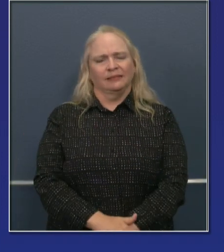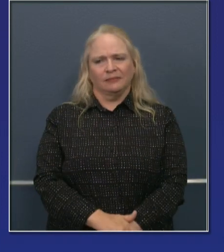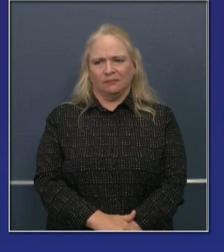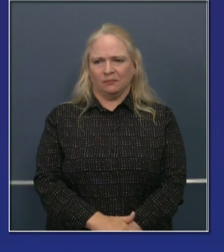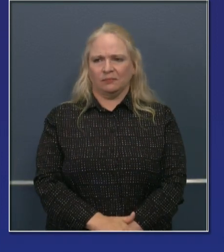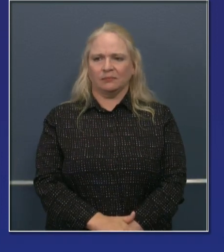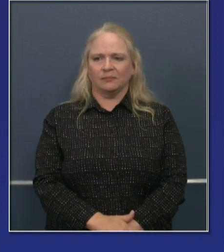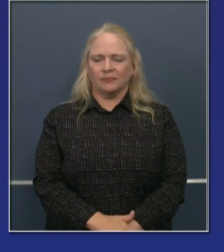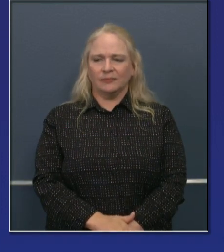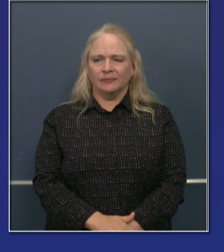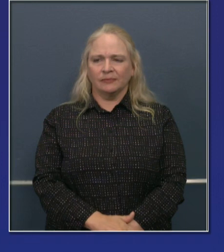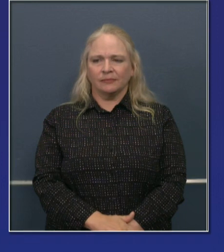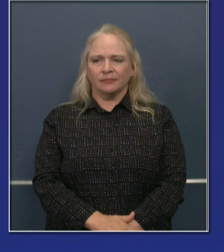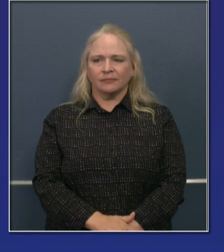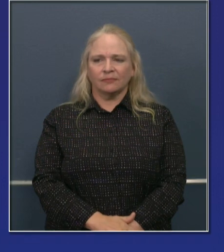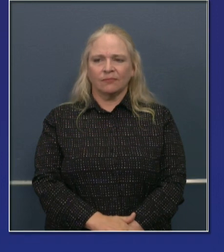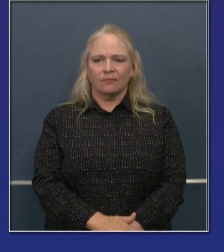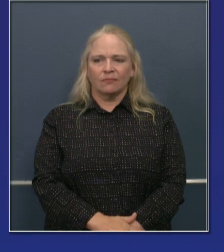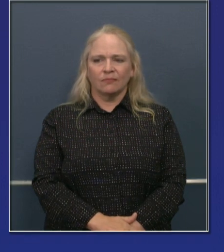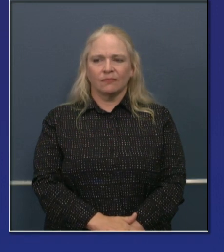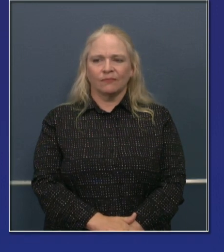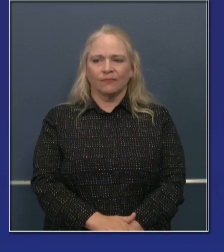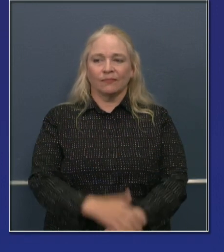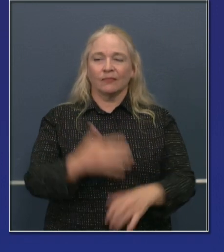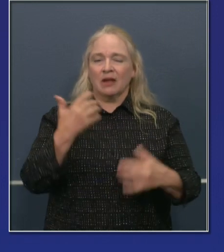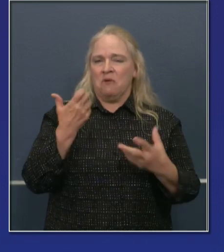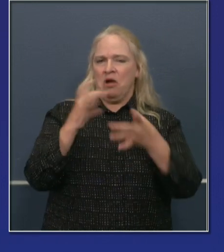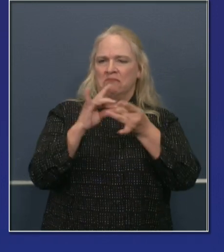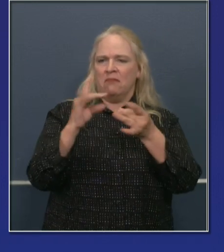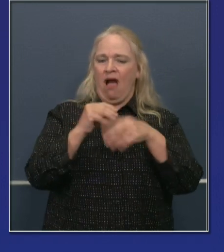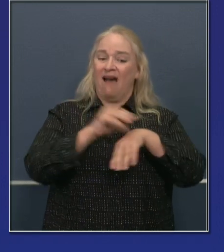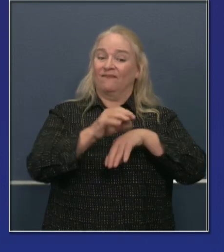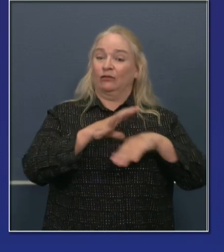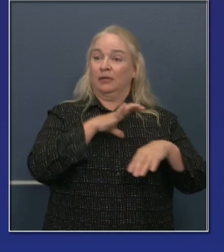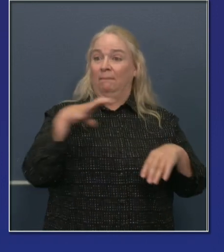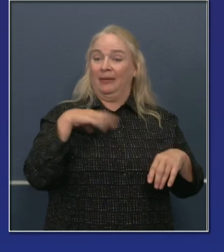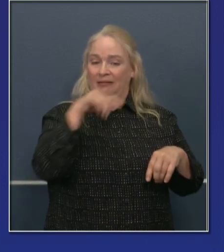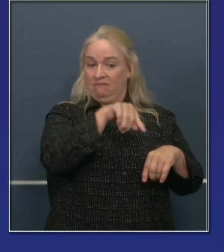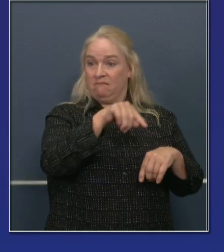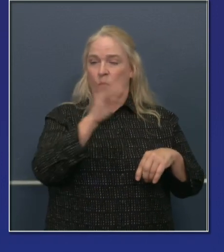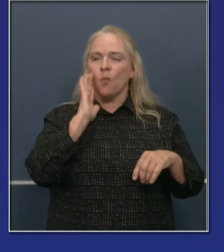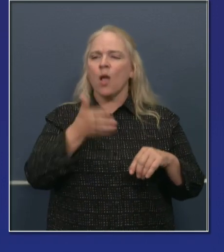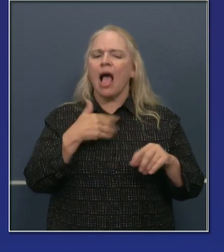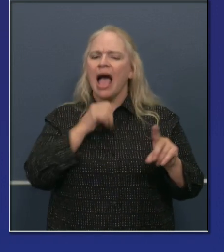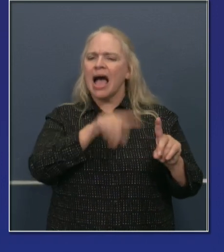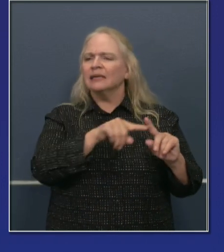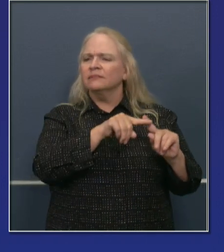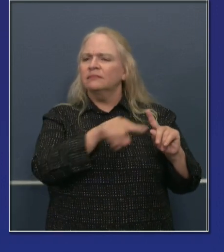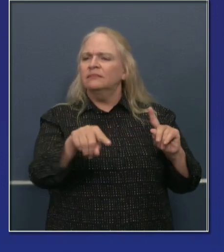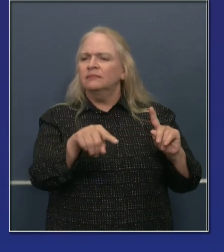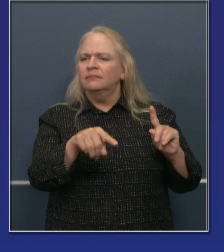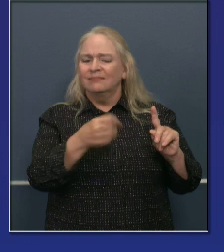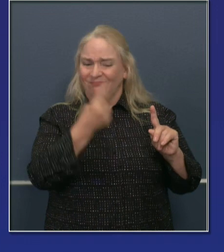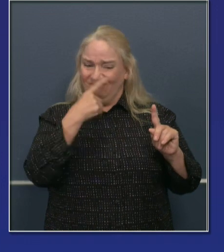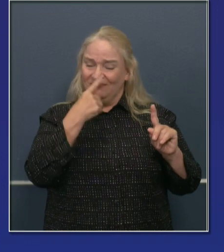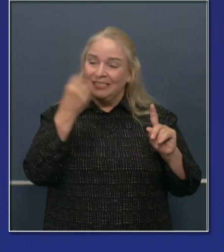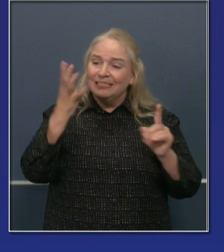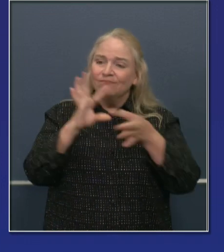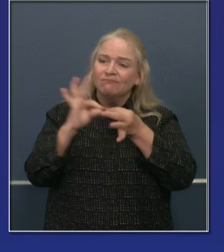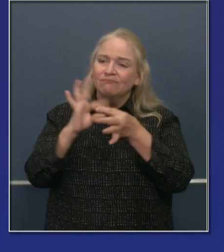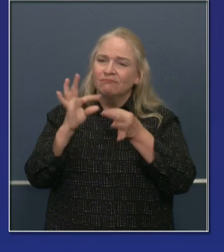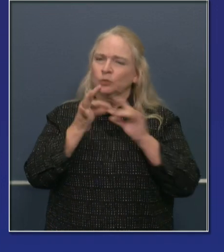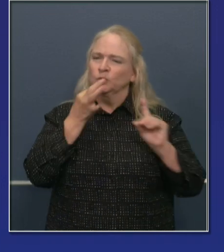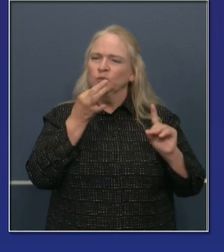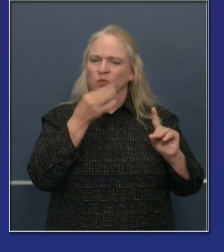our advisory committee to make a public presentation to share with you some of that insight very, very shortly, which I've